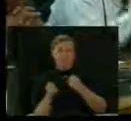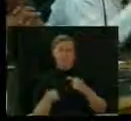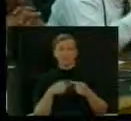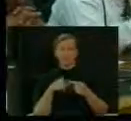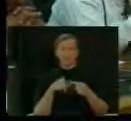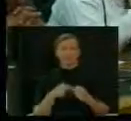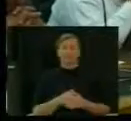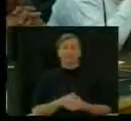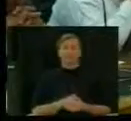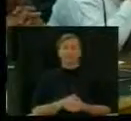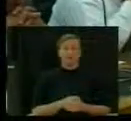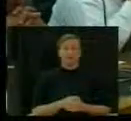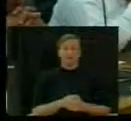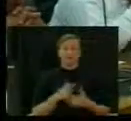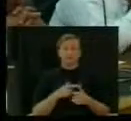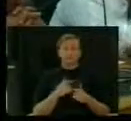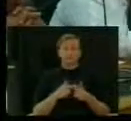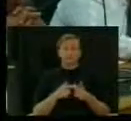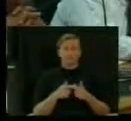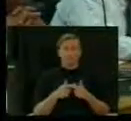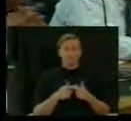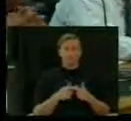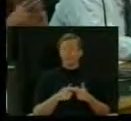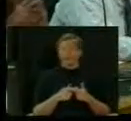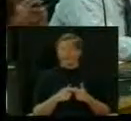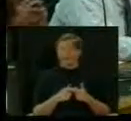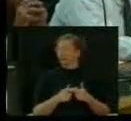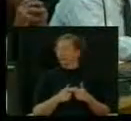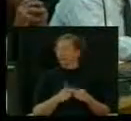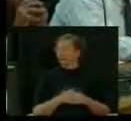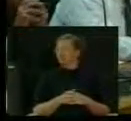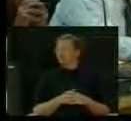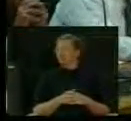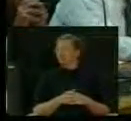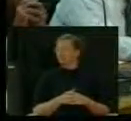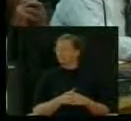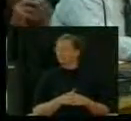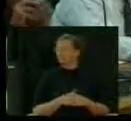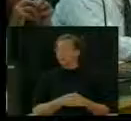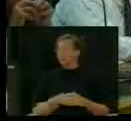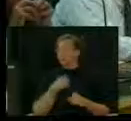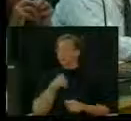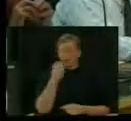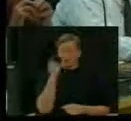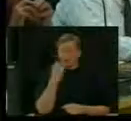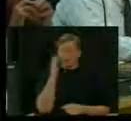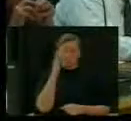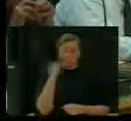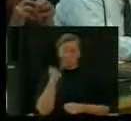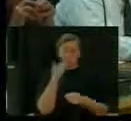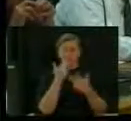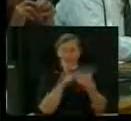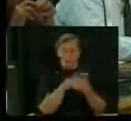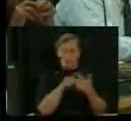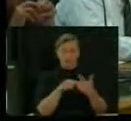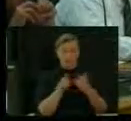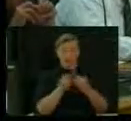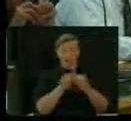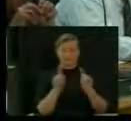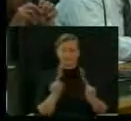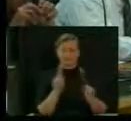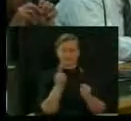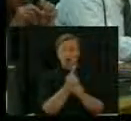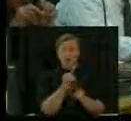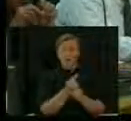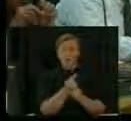appropriate. You know, and that's for us to duke it out over. And then the Knox hospitality account, and then that will go down separately.